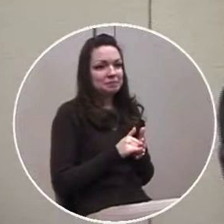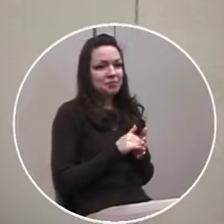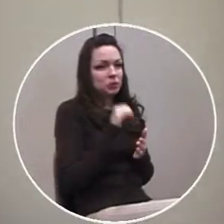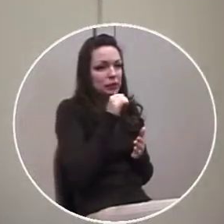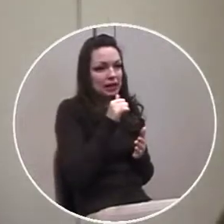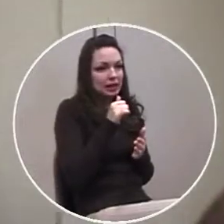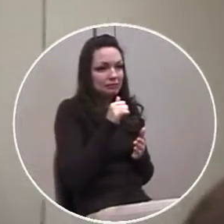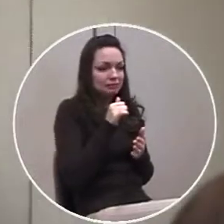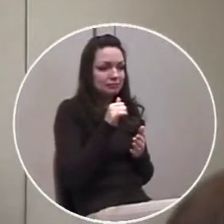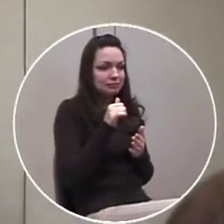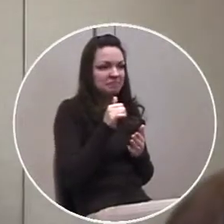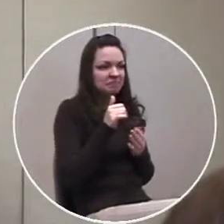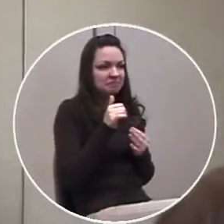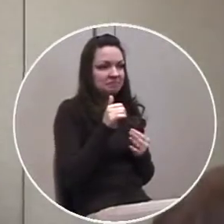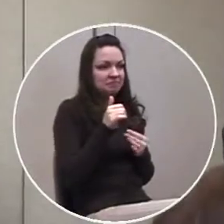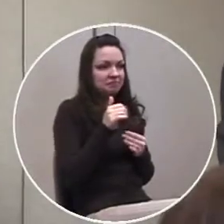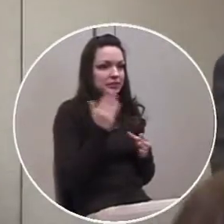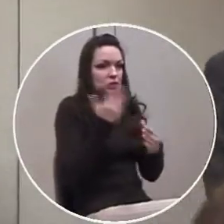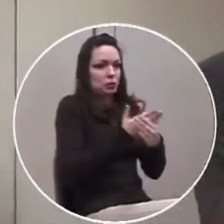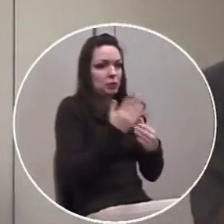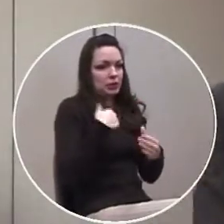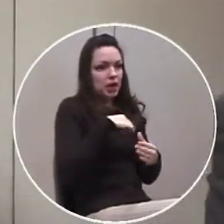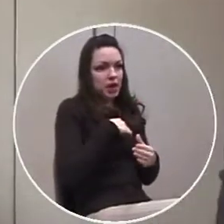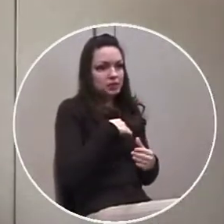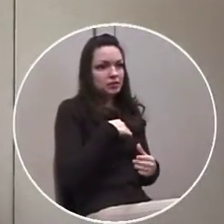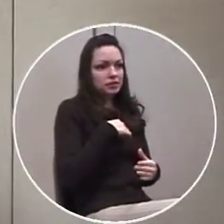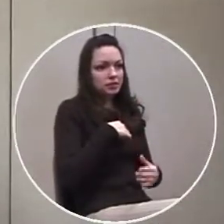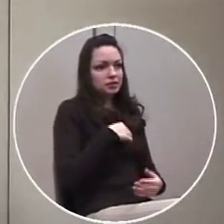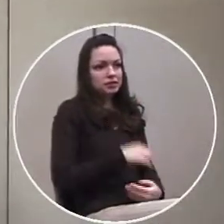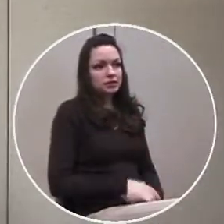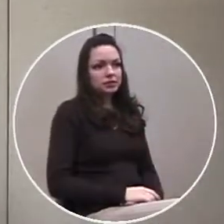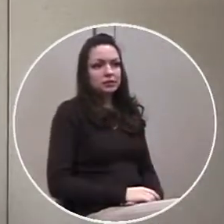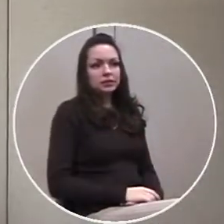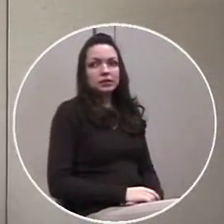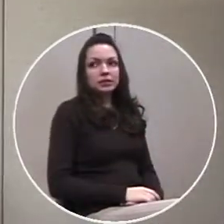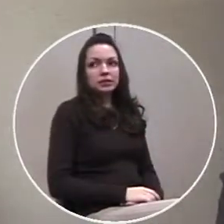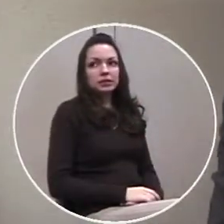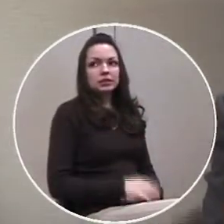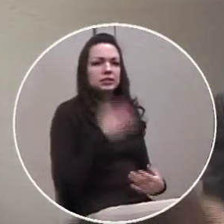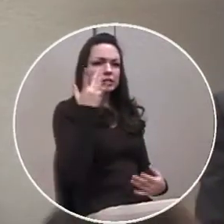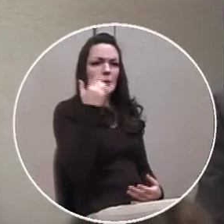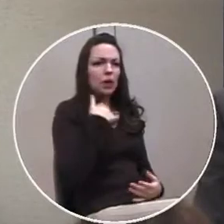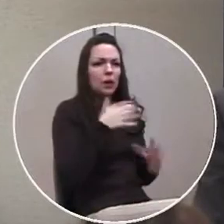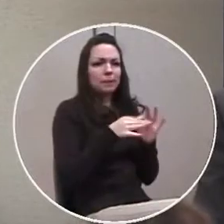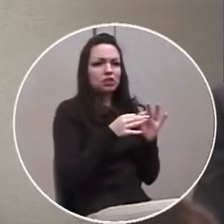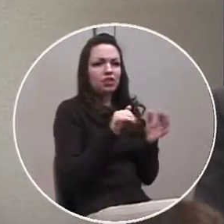not disruptive or disrespectful of the learning of others. Why do I mention all that?